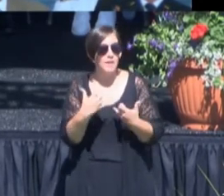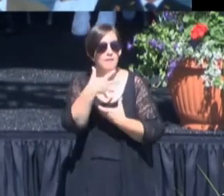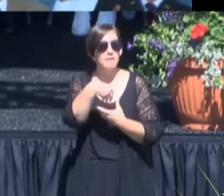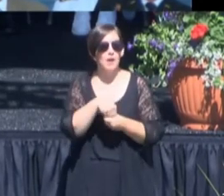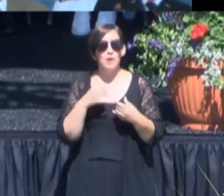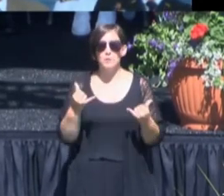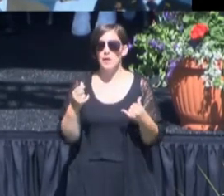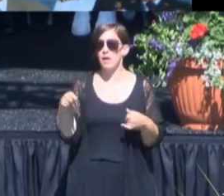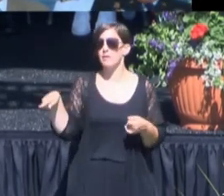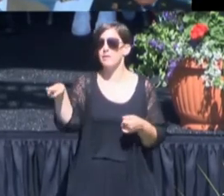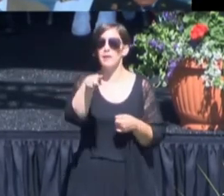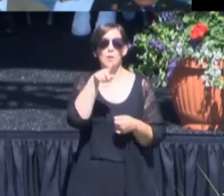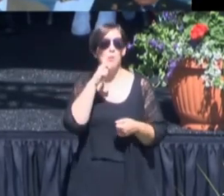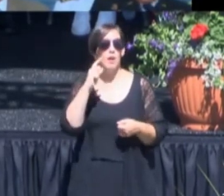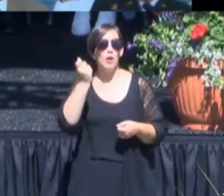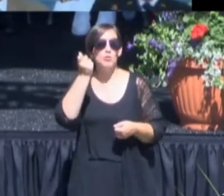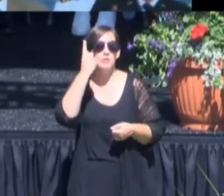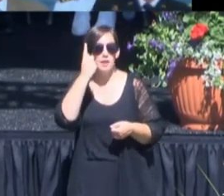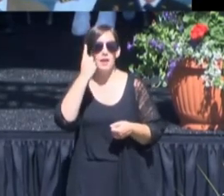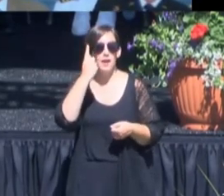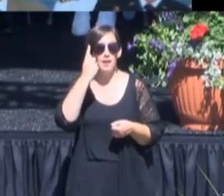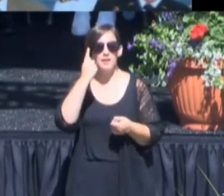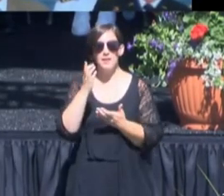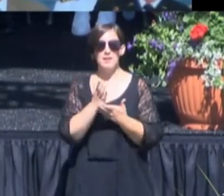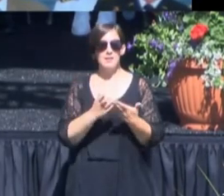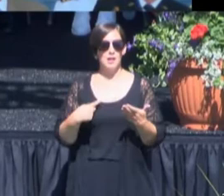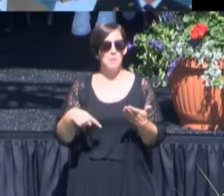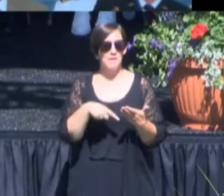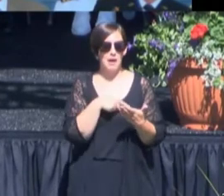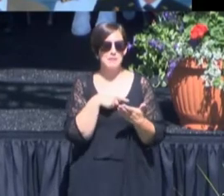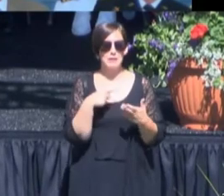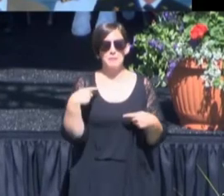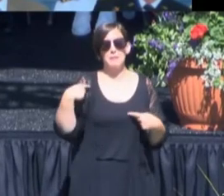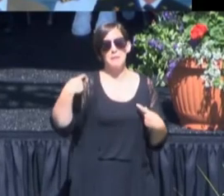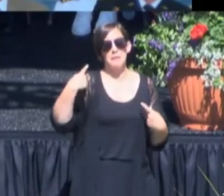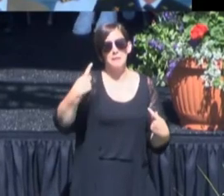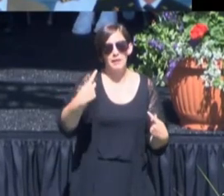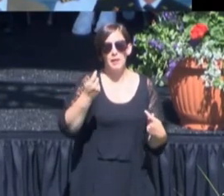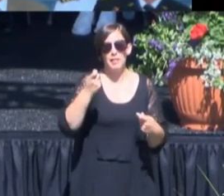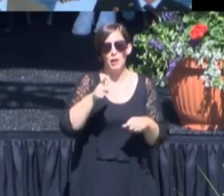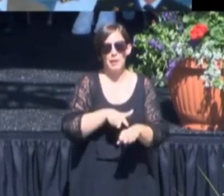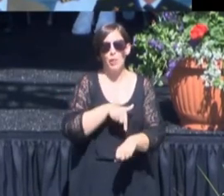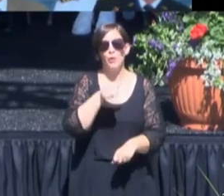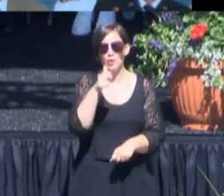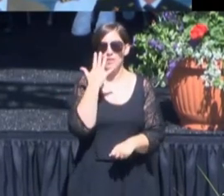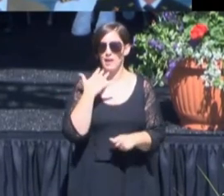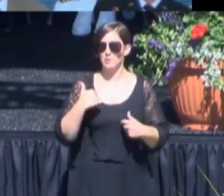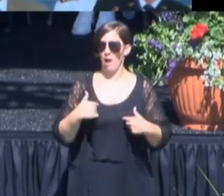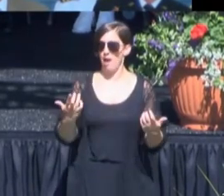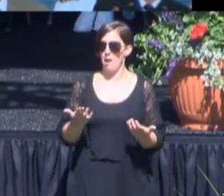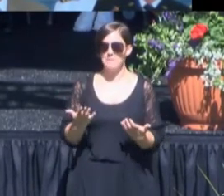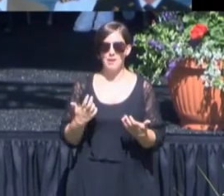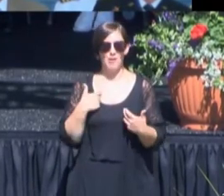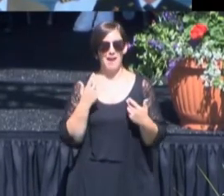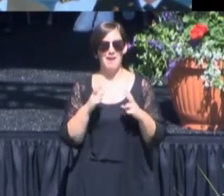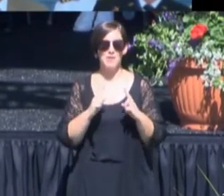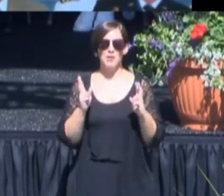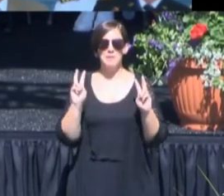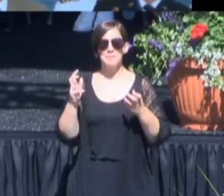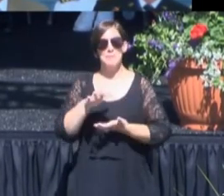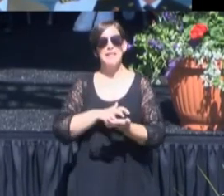they will understand, because simply some of us have been around a little longer, why I stand before you with mixed